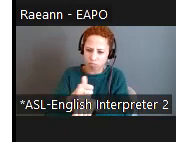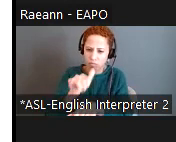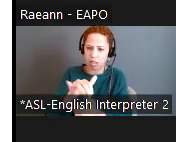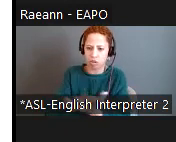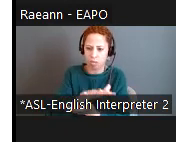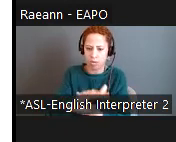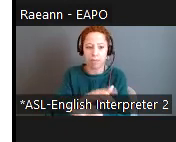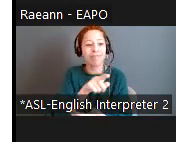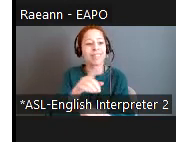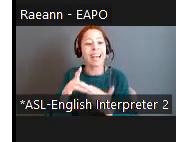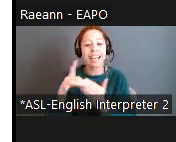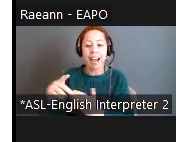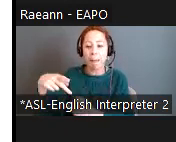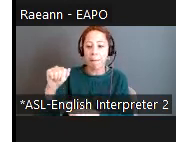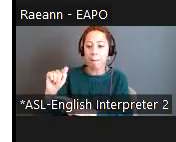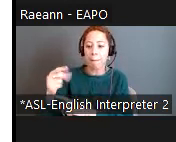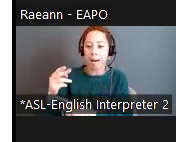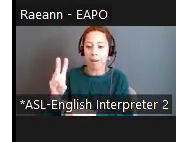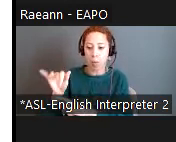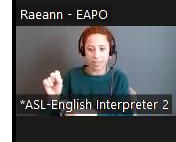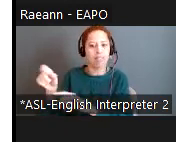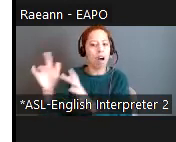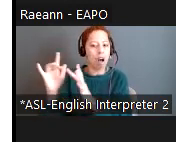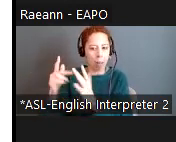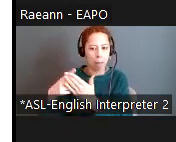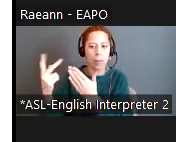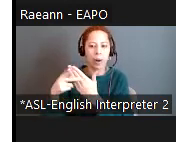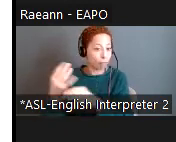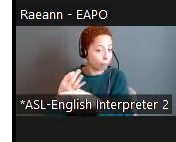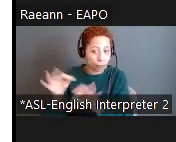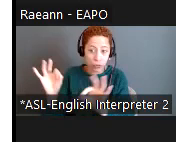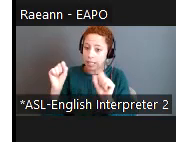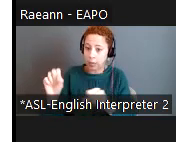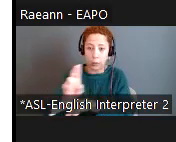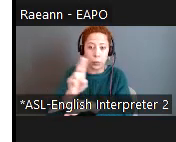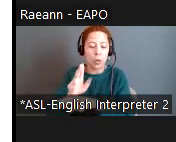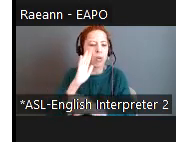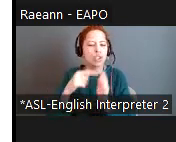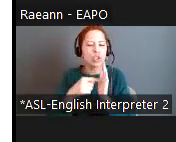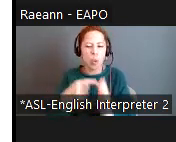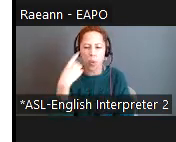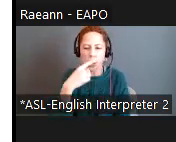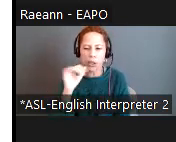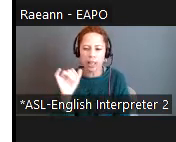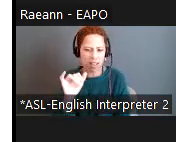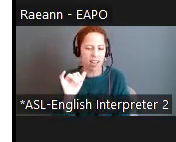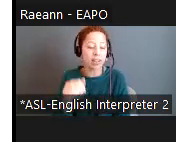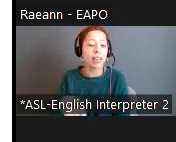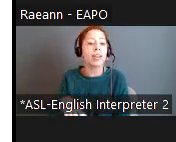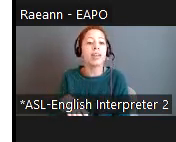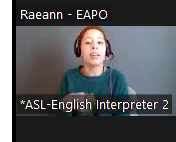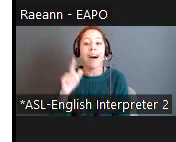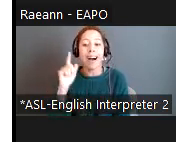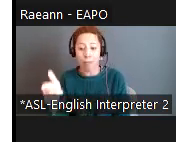Pathways is an online program. It's completely free, and I'm just going to show you the sign-in pages. A little bit later, we're going to actually put